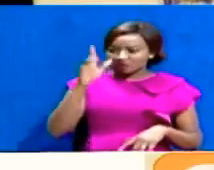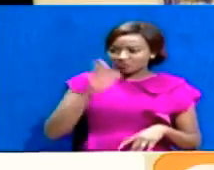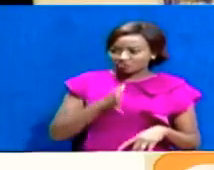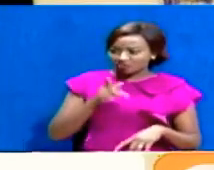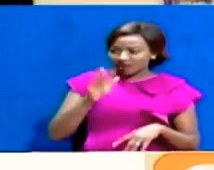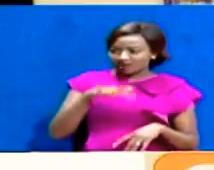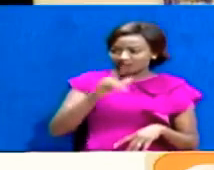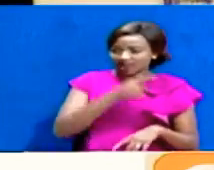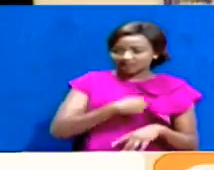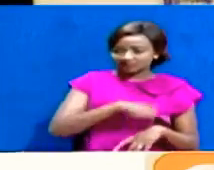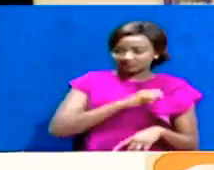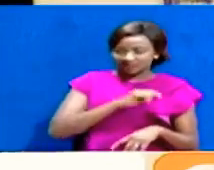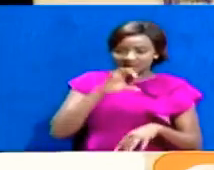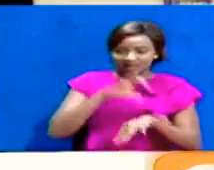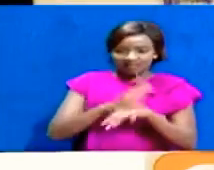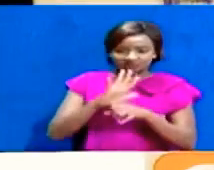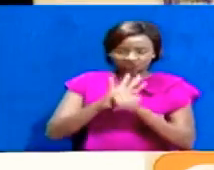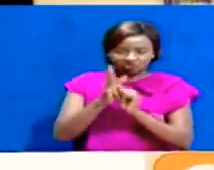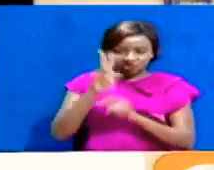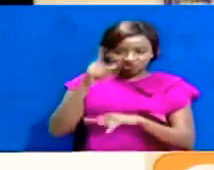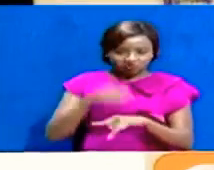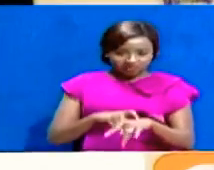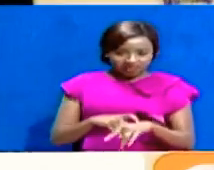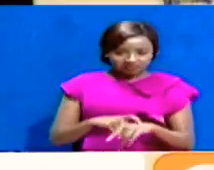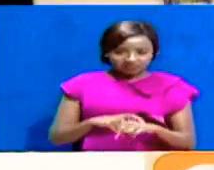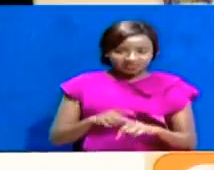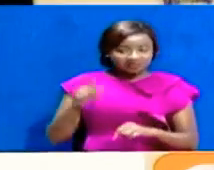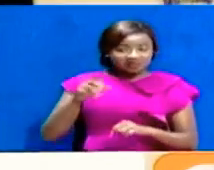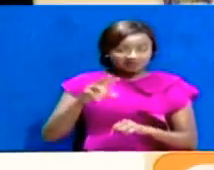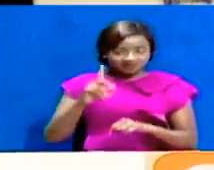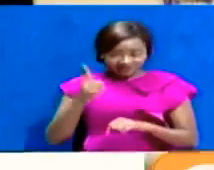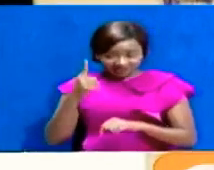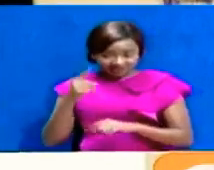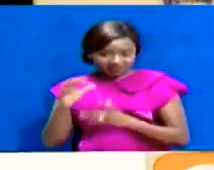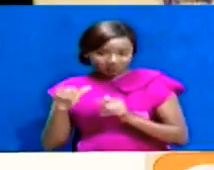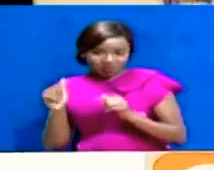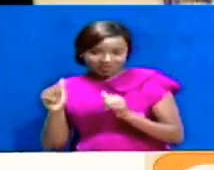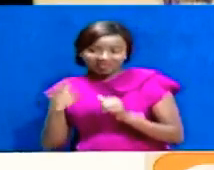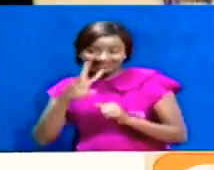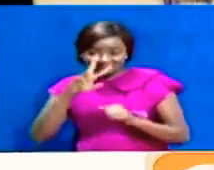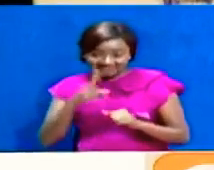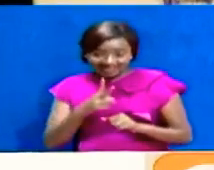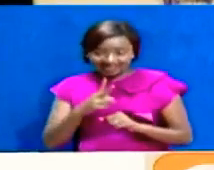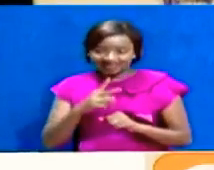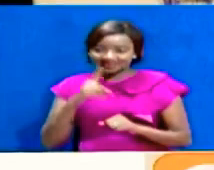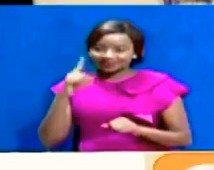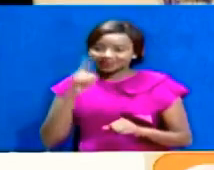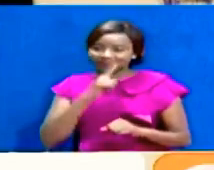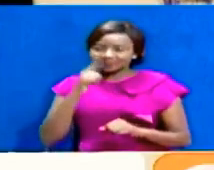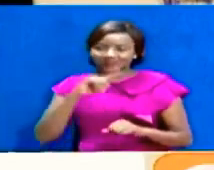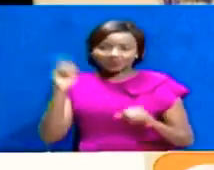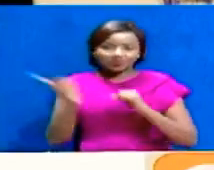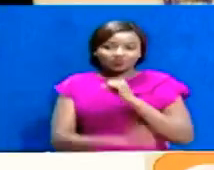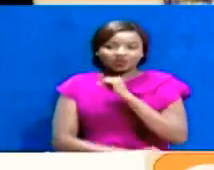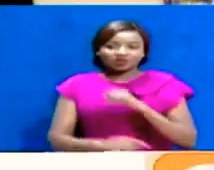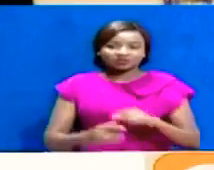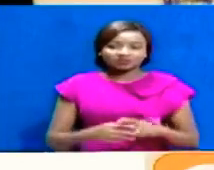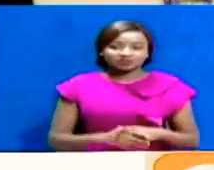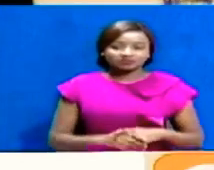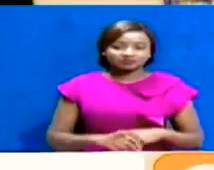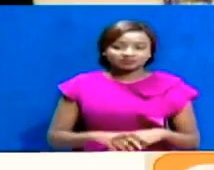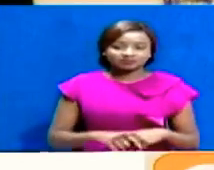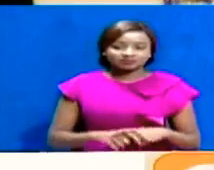reinfected and did have a worse version of the disease, but reinfections weren't that common.